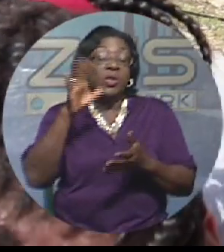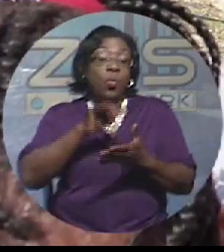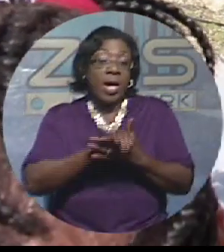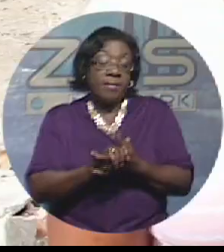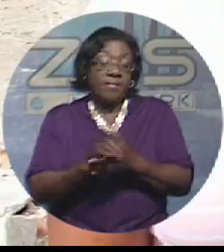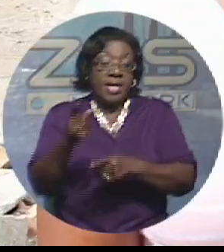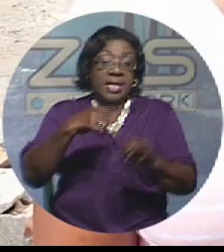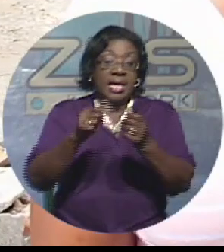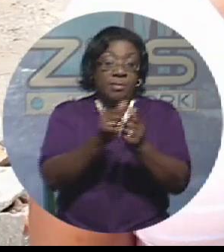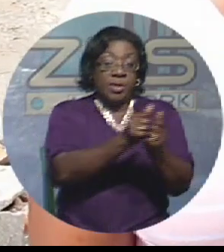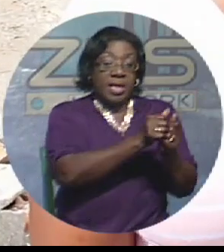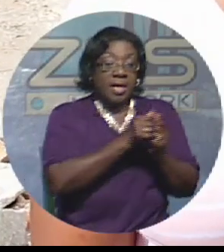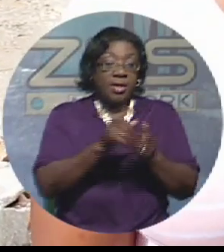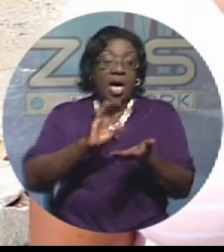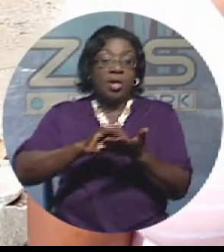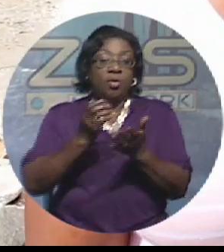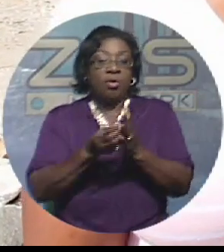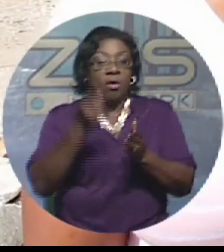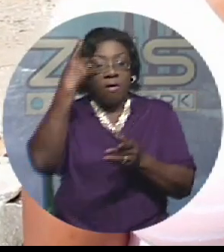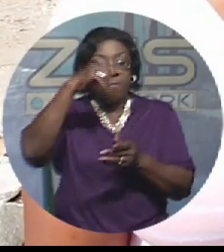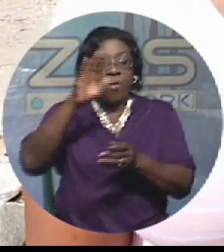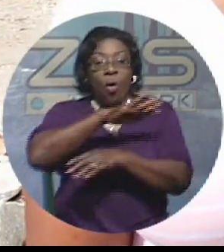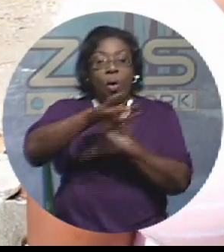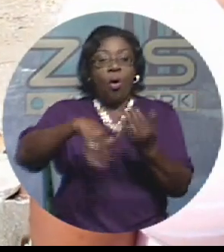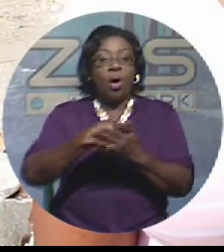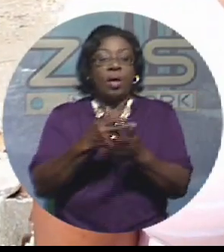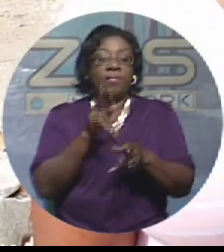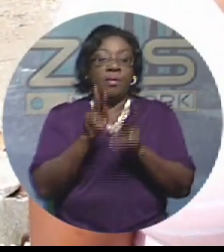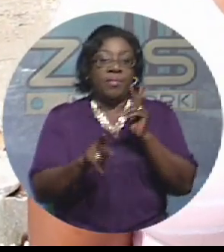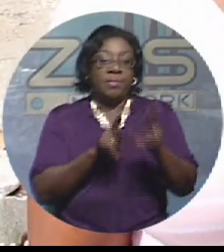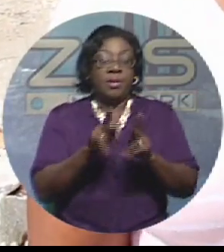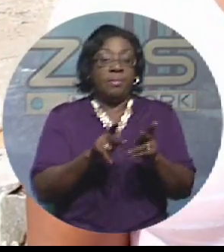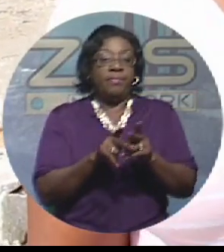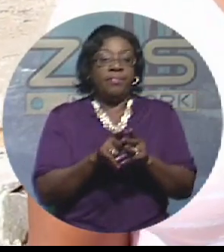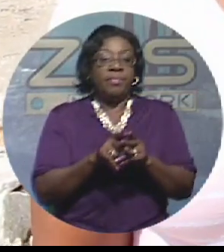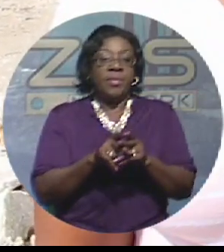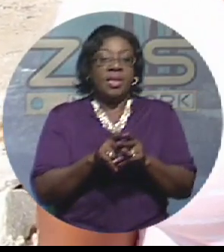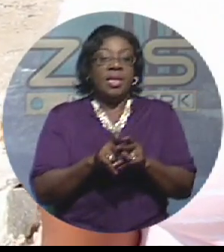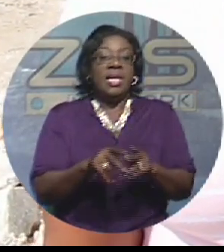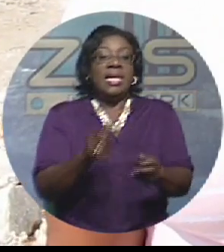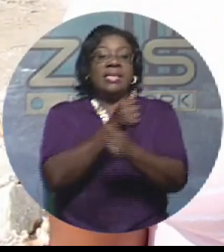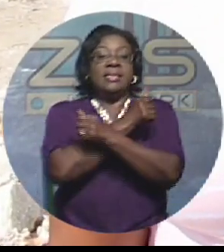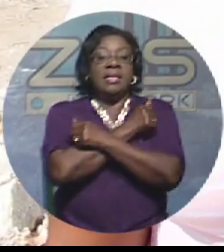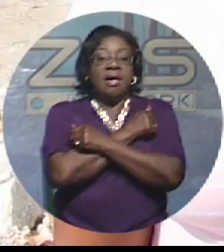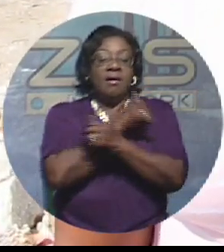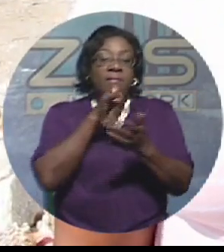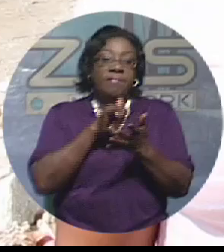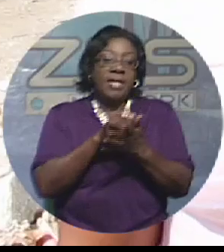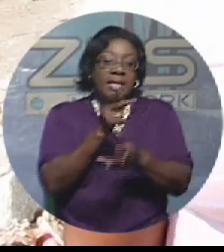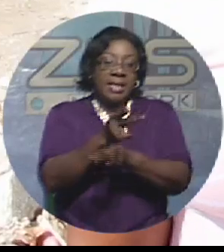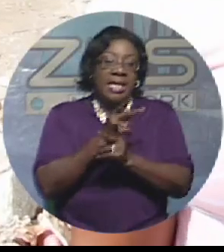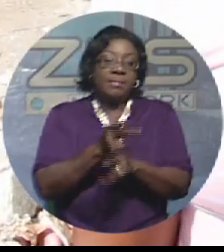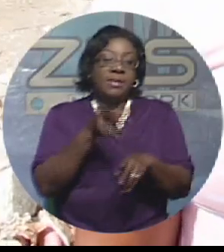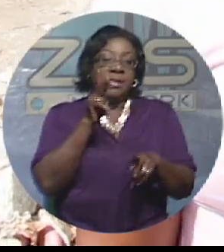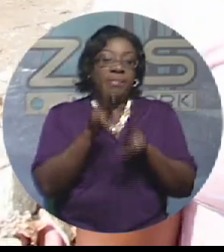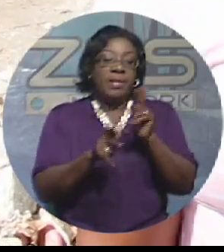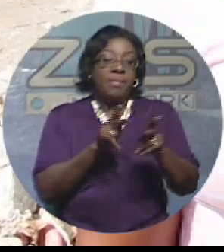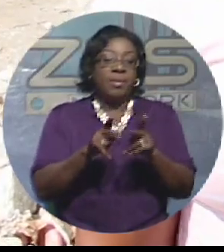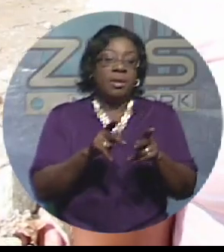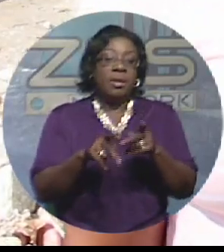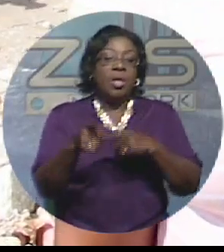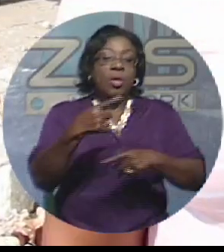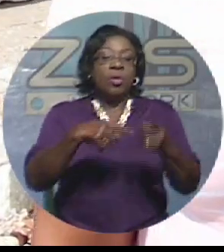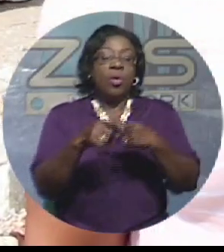people as possible. And despite the sheer devastation around this community, it's love like this that keeps people like Debbie going. This is her